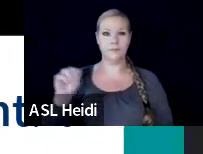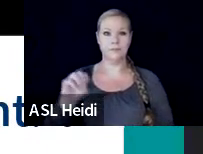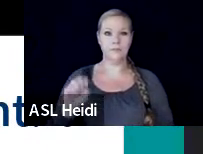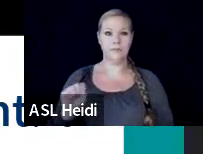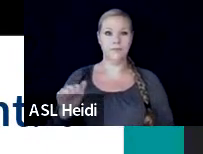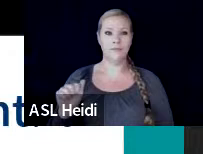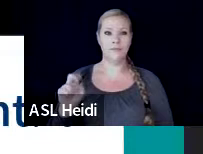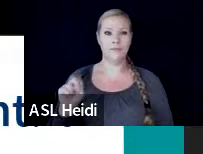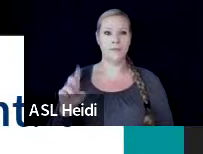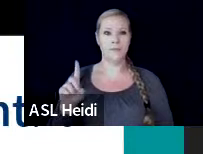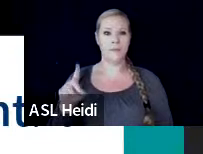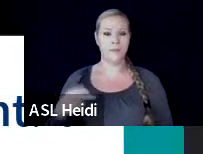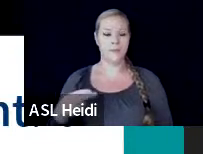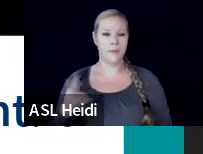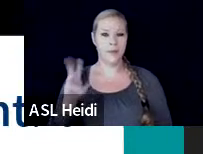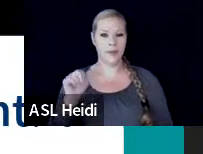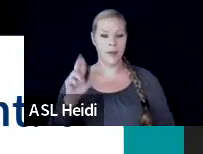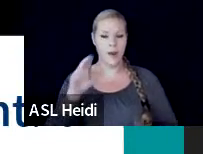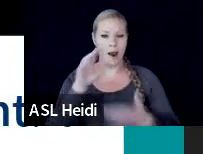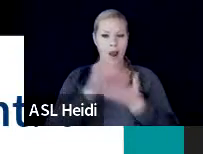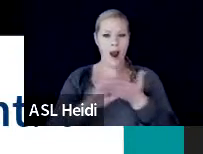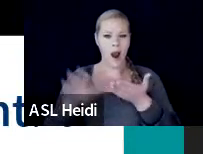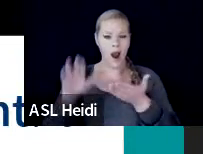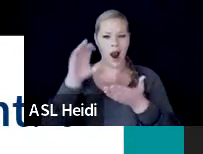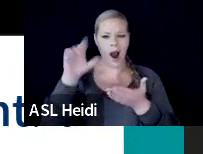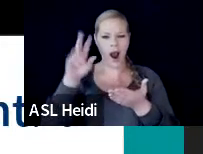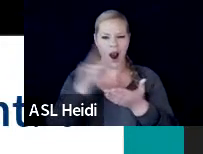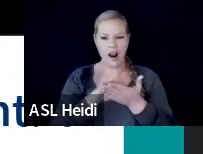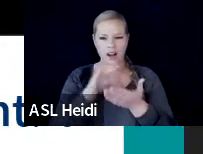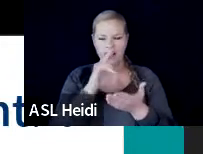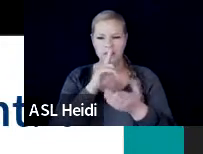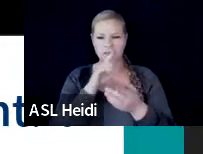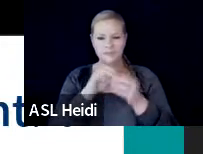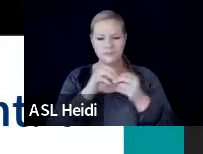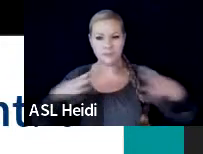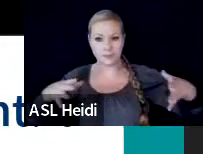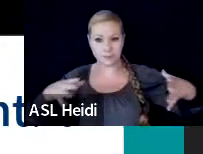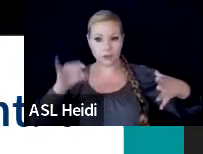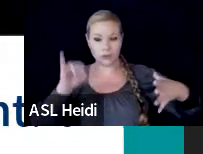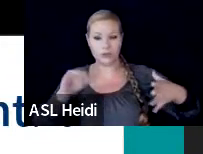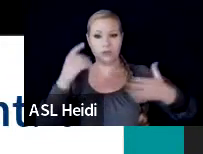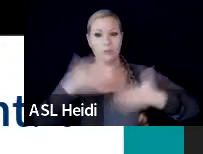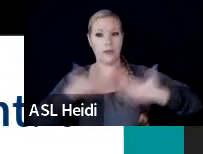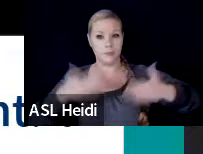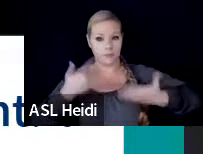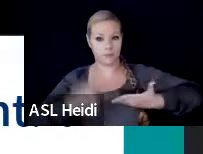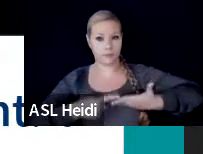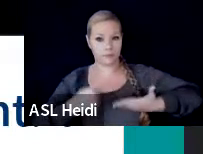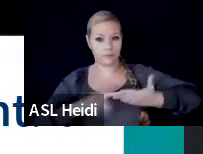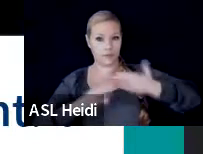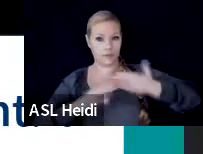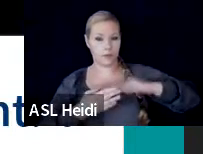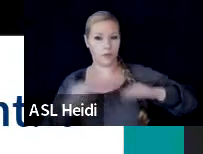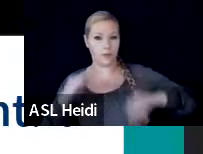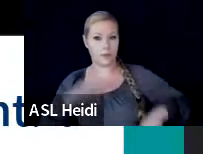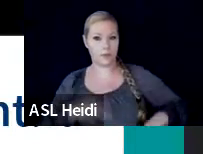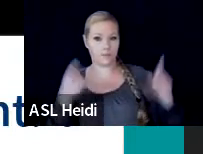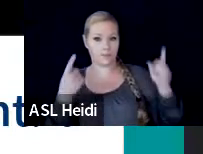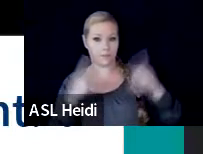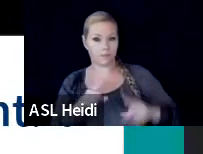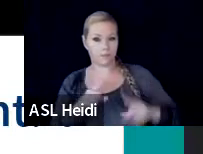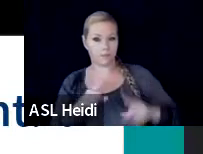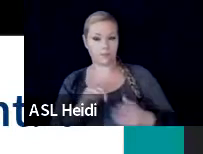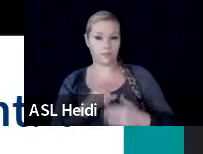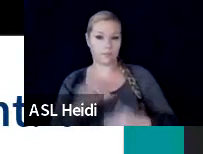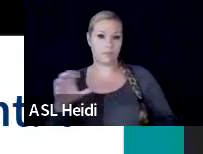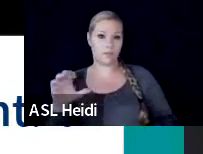a capital projects manager for Clark College. I'm glad that we're talking about today community benefits agreement, and just want to put this out that Clark College